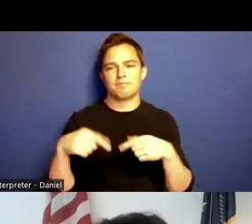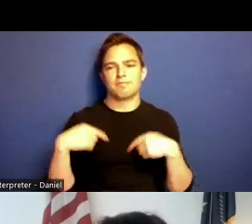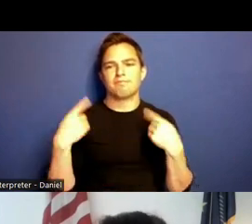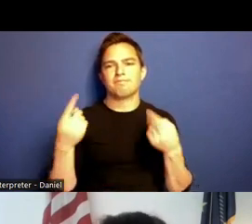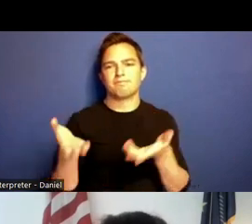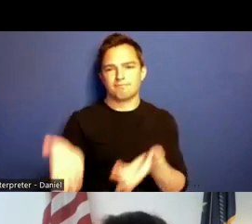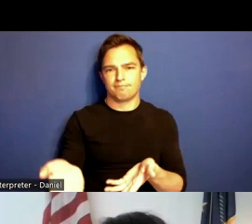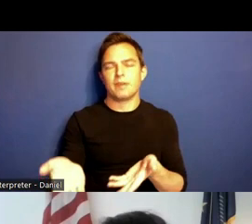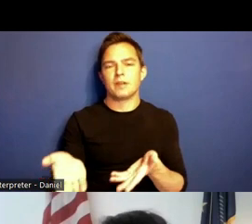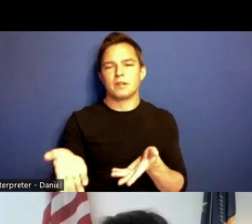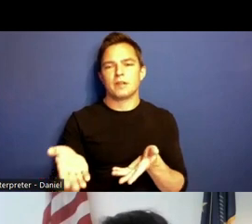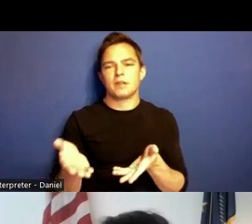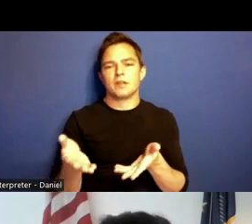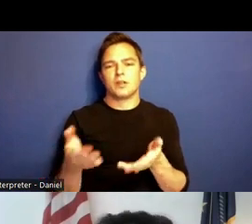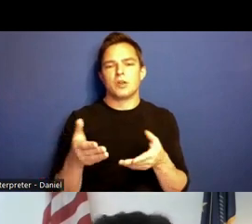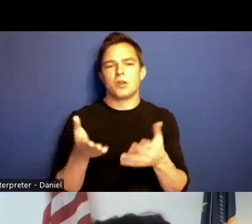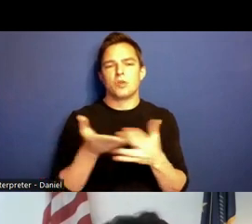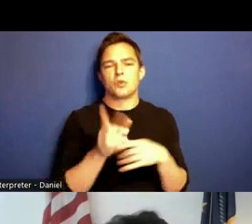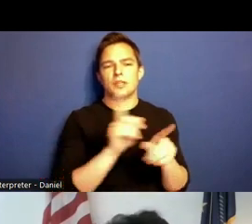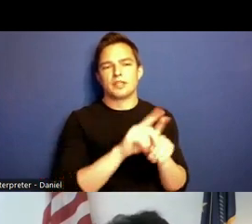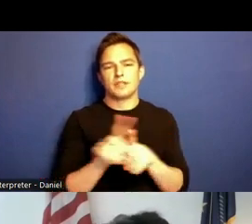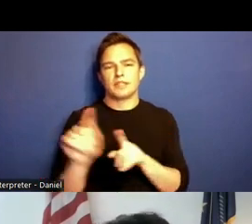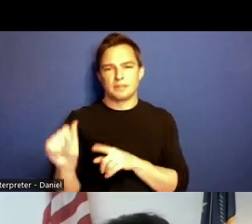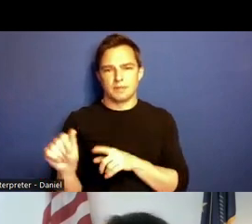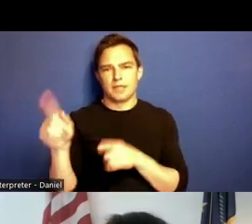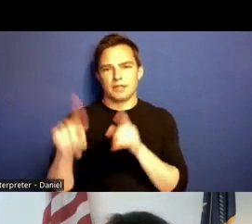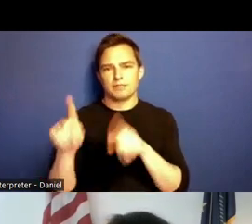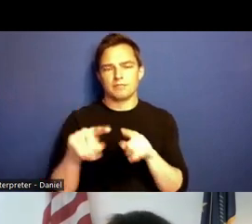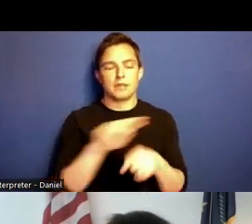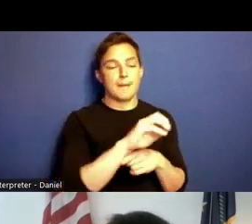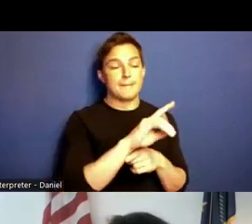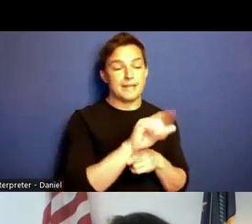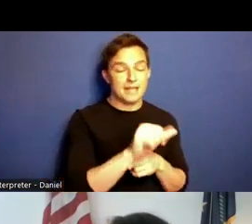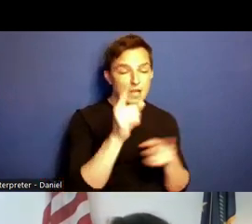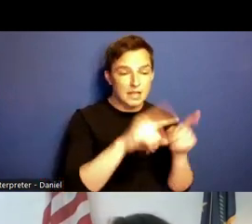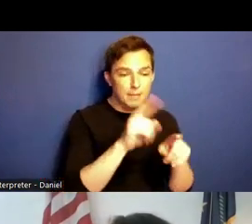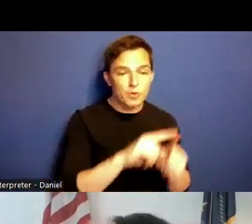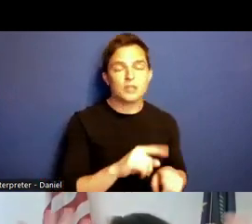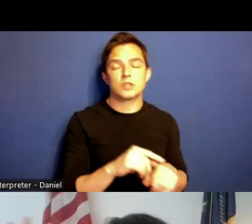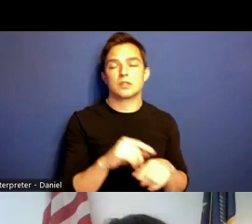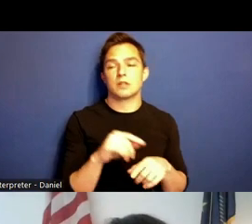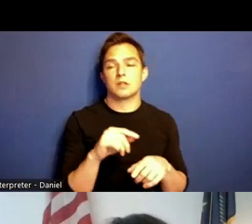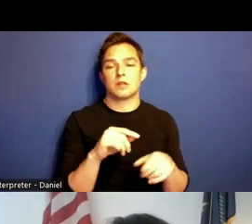cross disability collaboration with media, collaboration with,